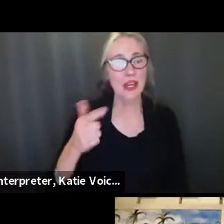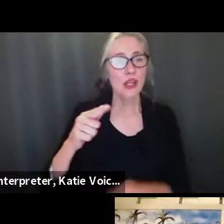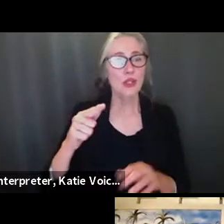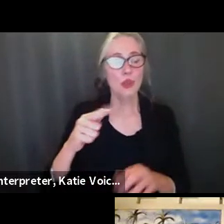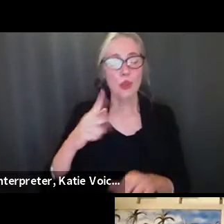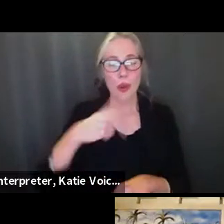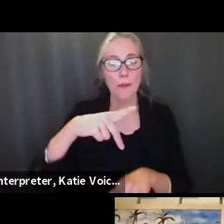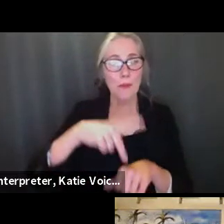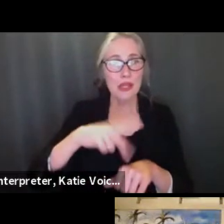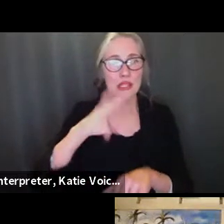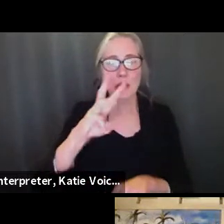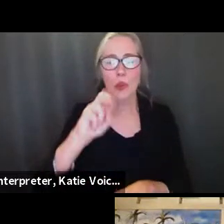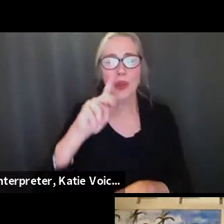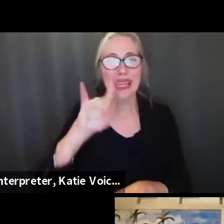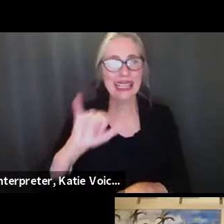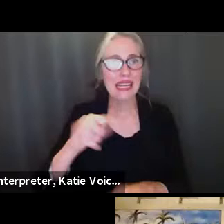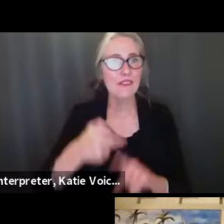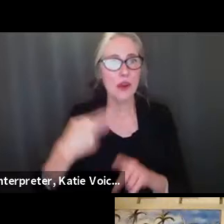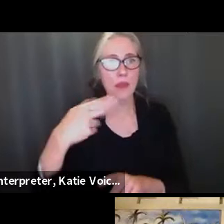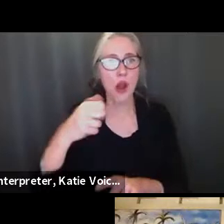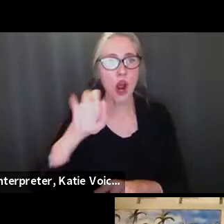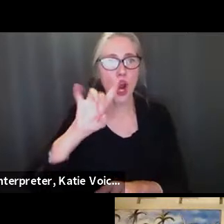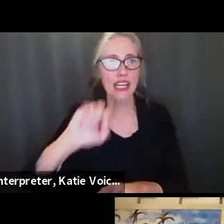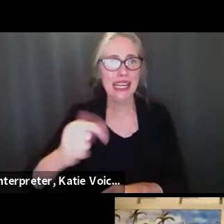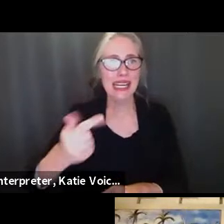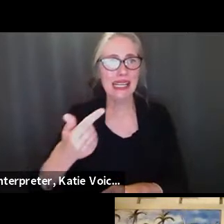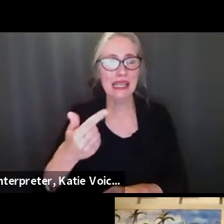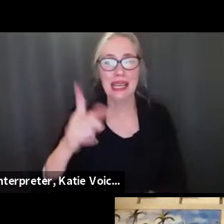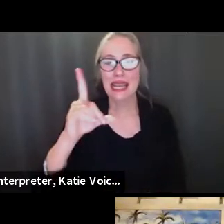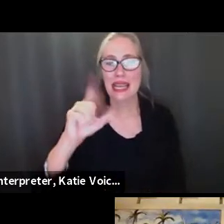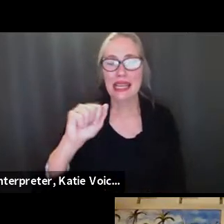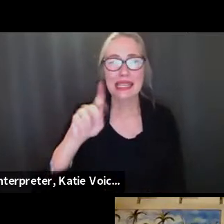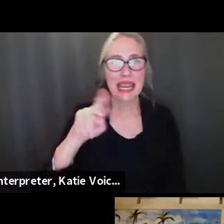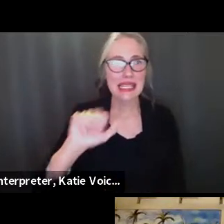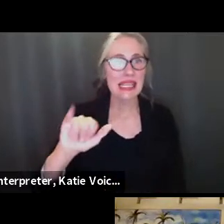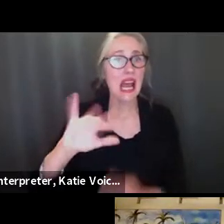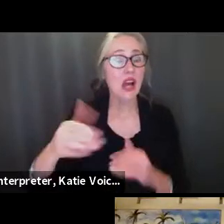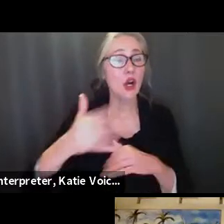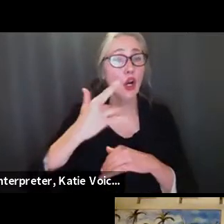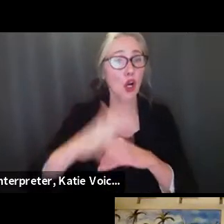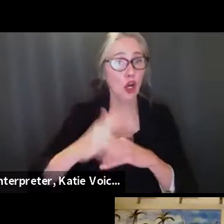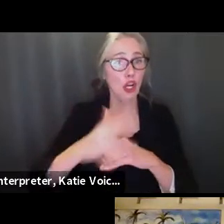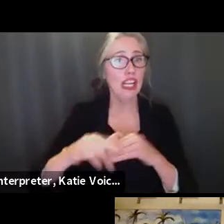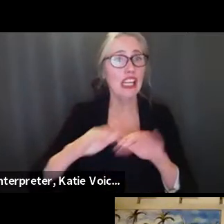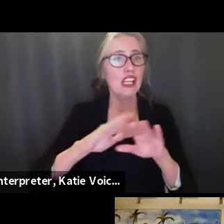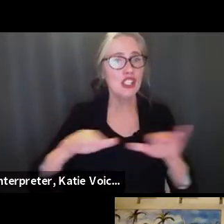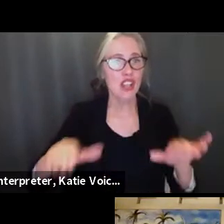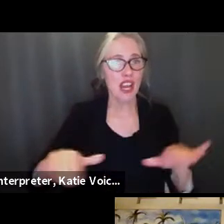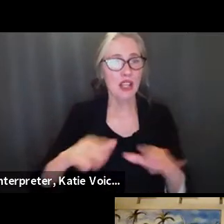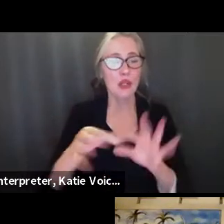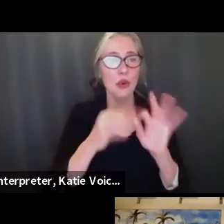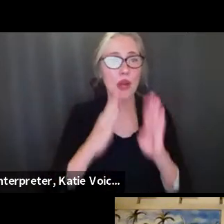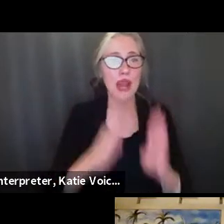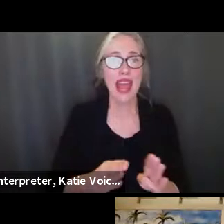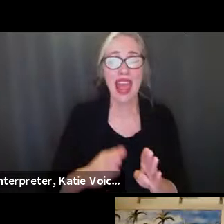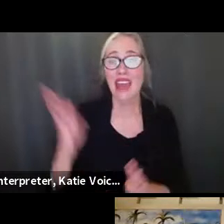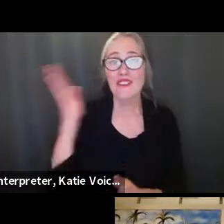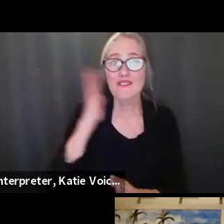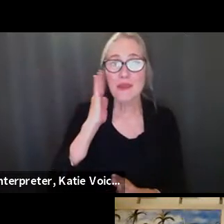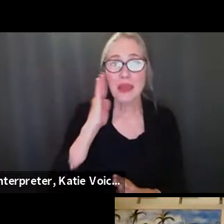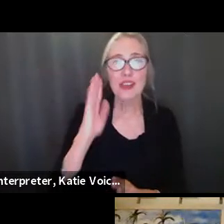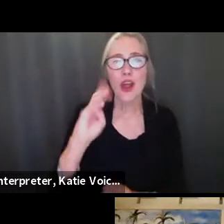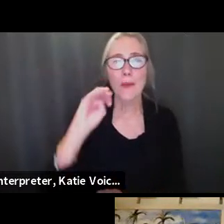Harding, Daisy Ochoa, our early childhood educator coordinator, and a familiar friend to Santa Barbara Unified,